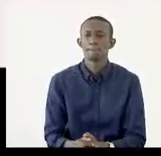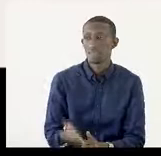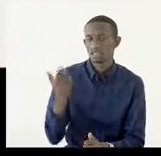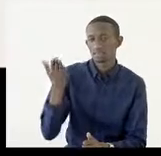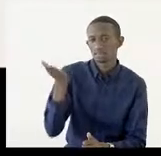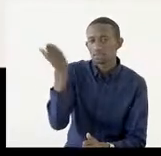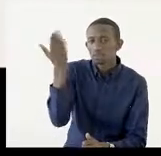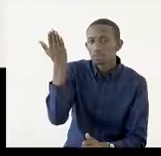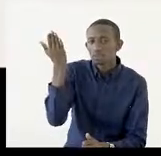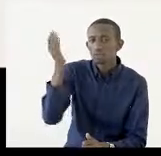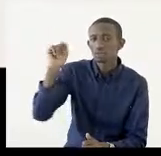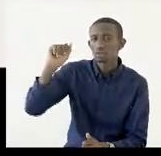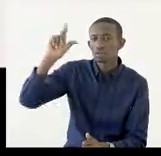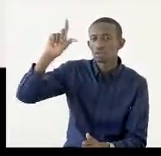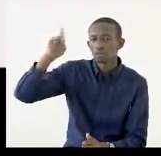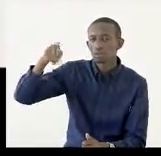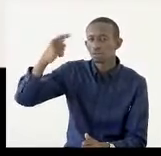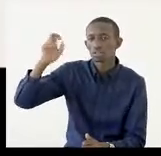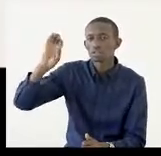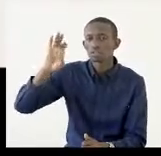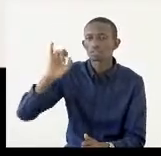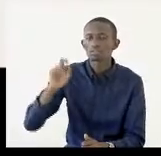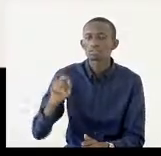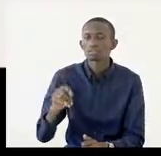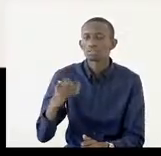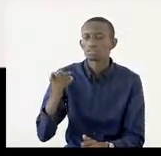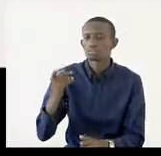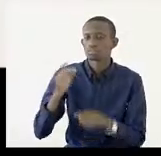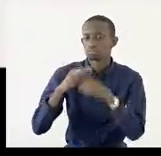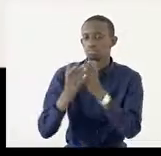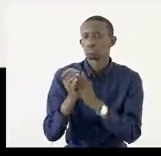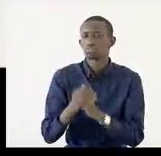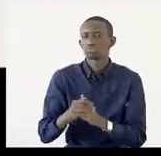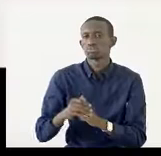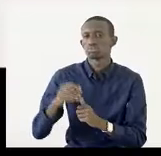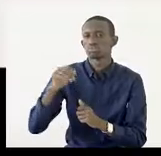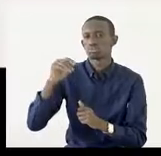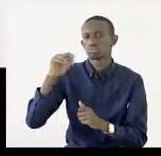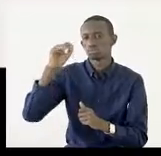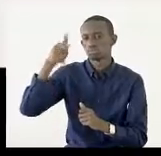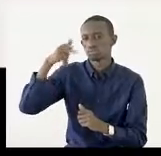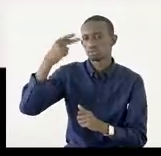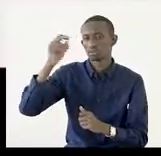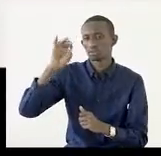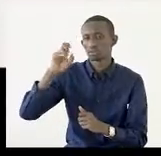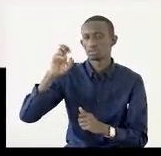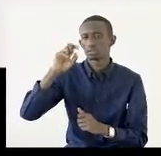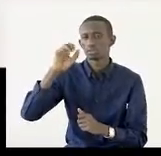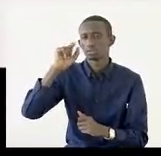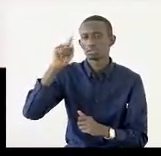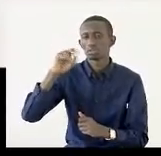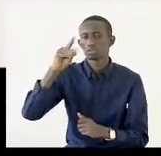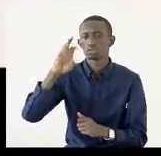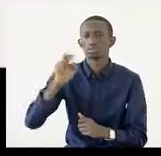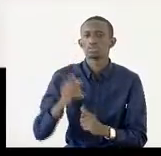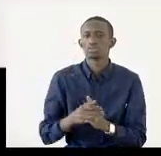aliphatic aldehyde, this is 2,4-dinitrophenyl hydrazine. This is the structure